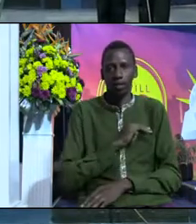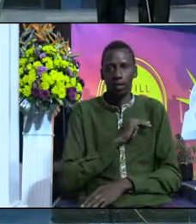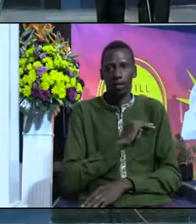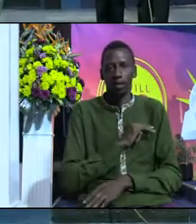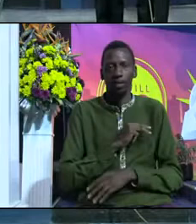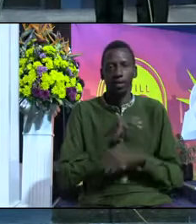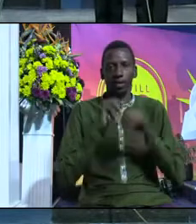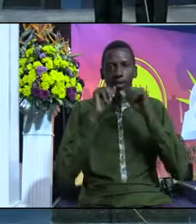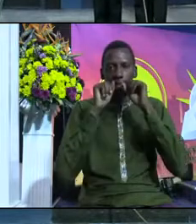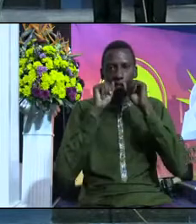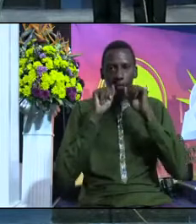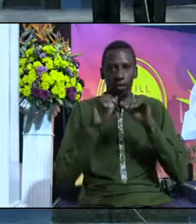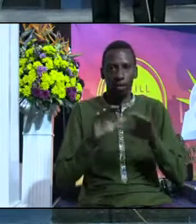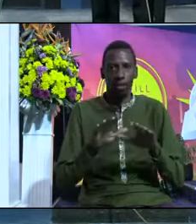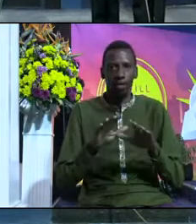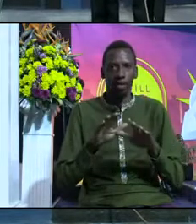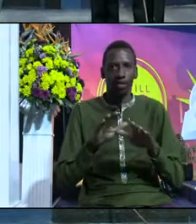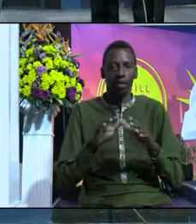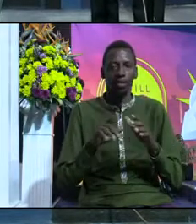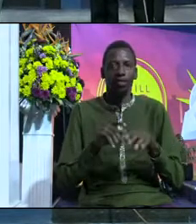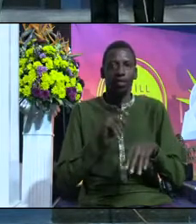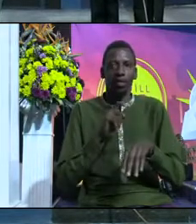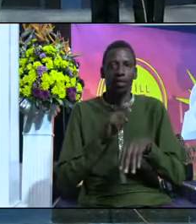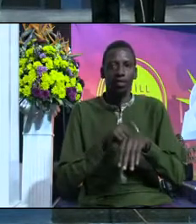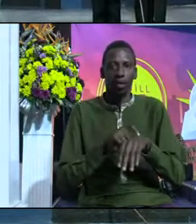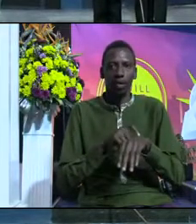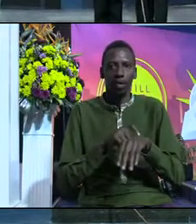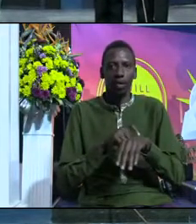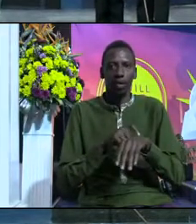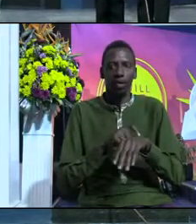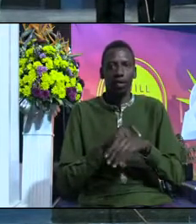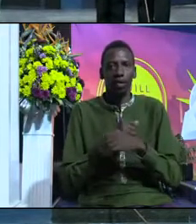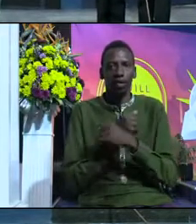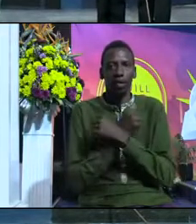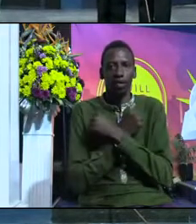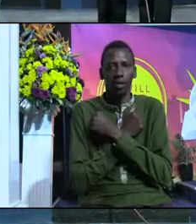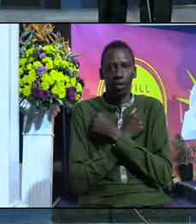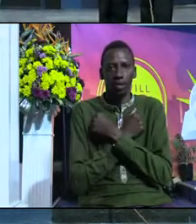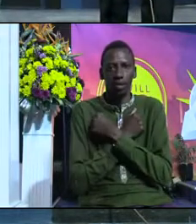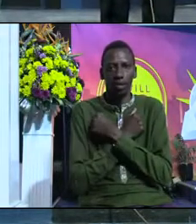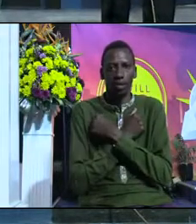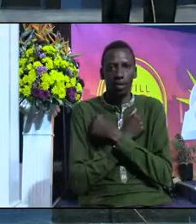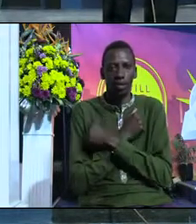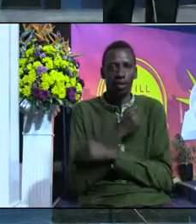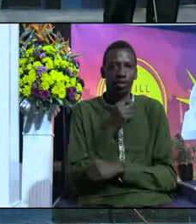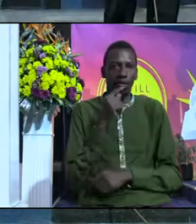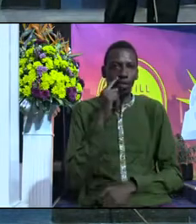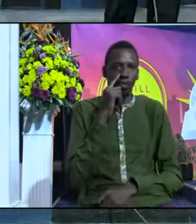tender mercy bless. Oh yes, when